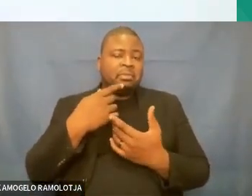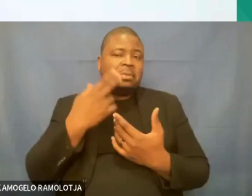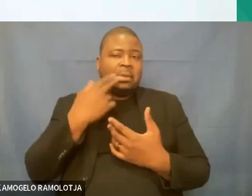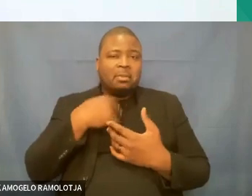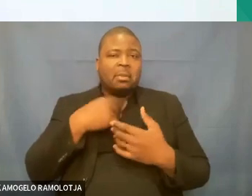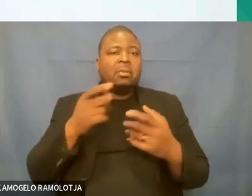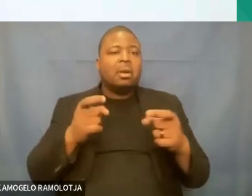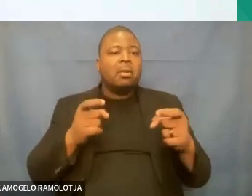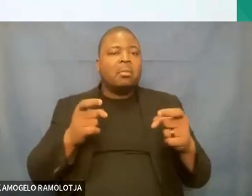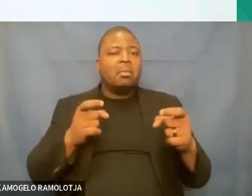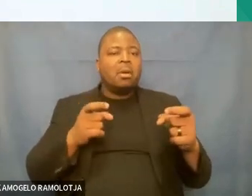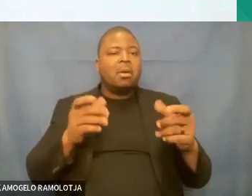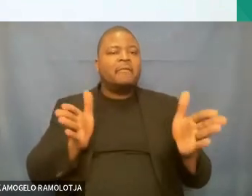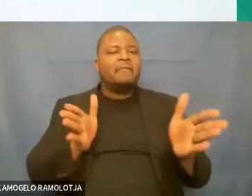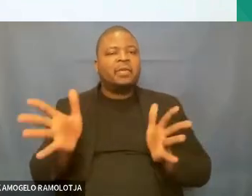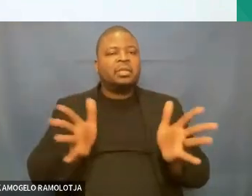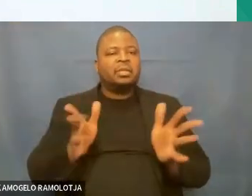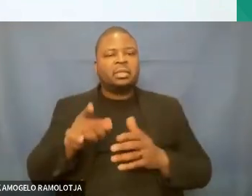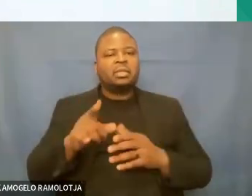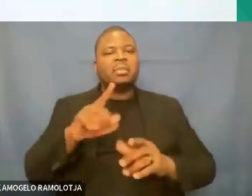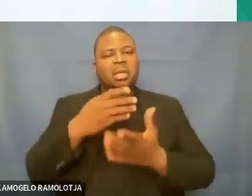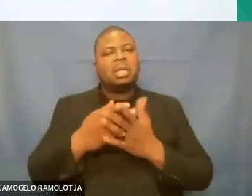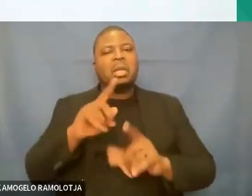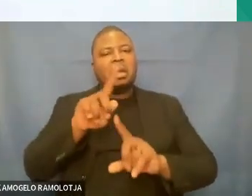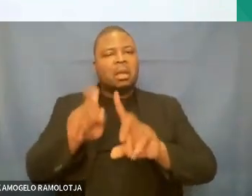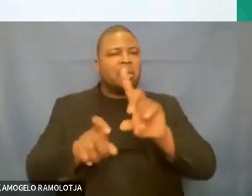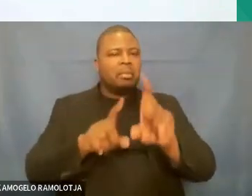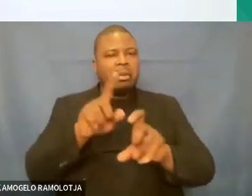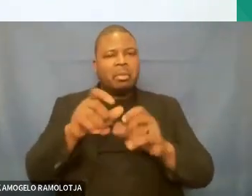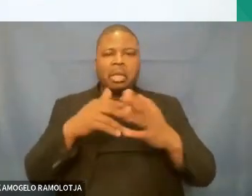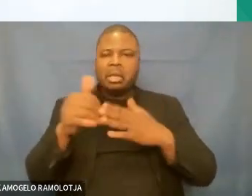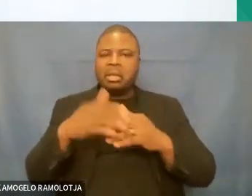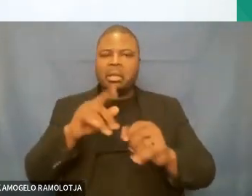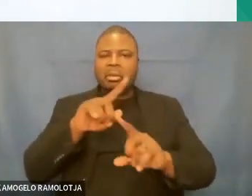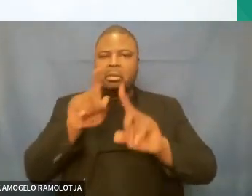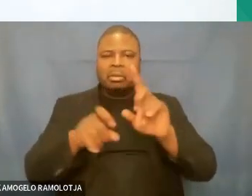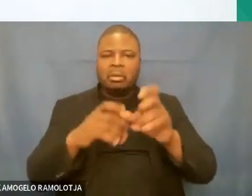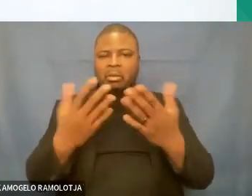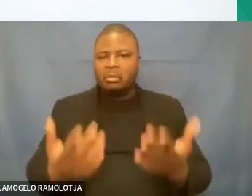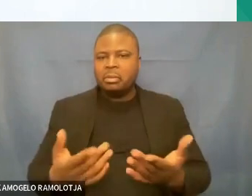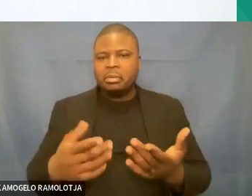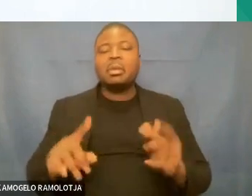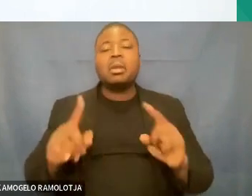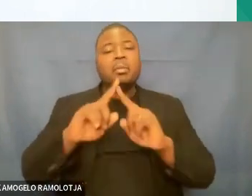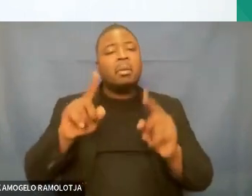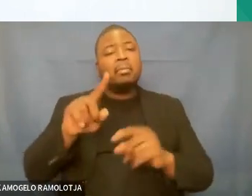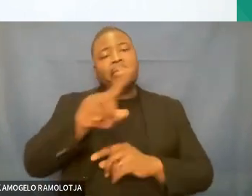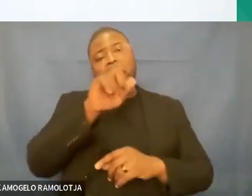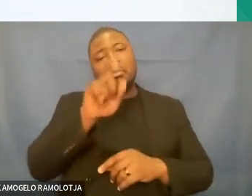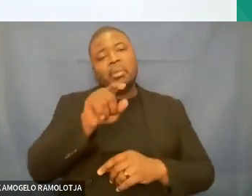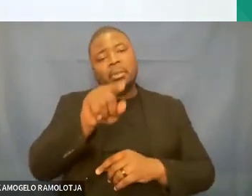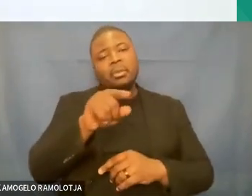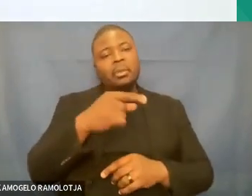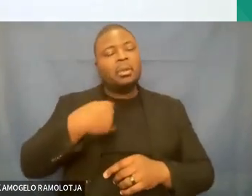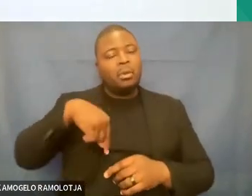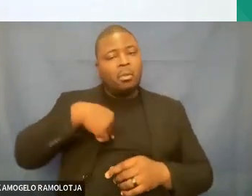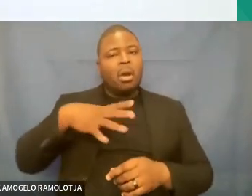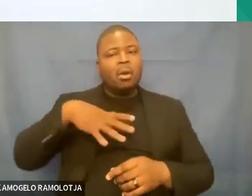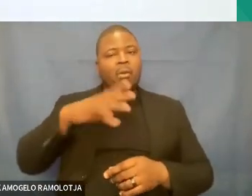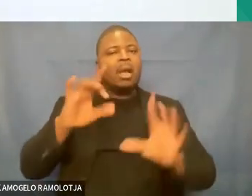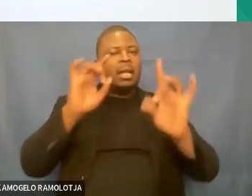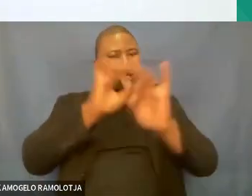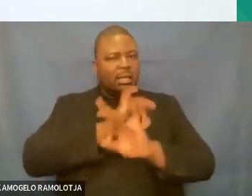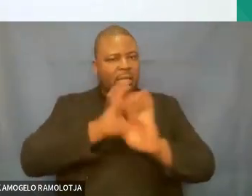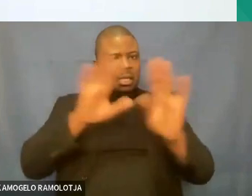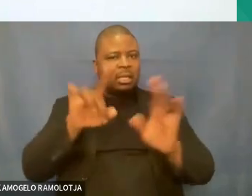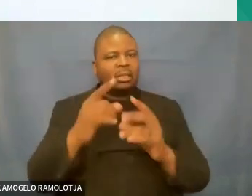I think the one particular question I have is maybe just seeking clarity around the number of referrals